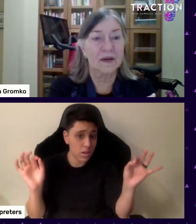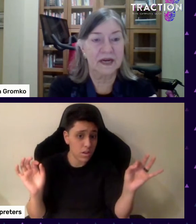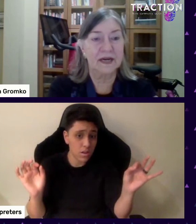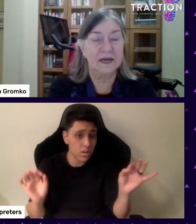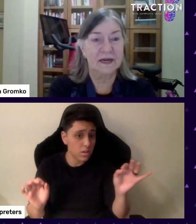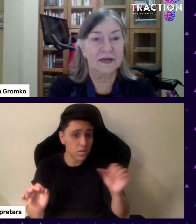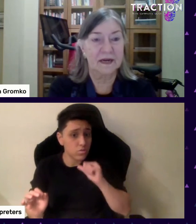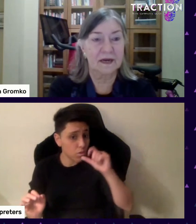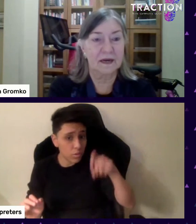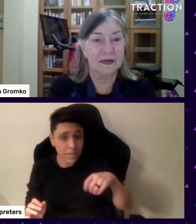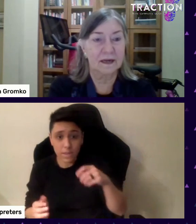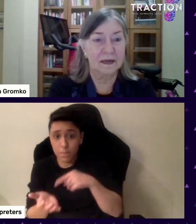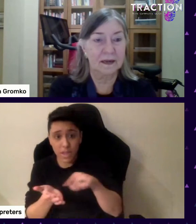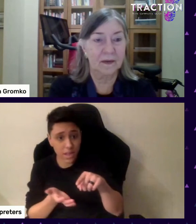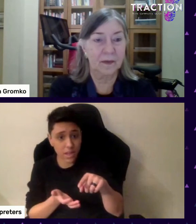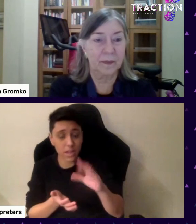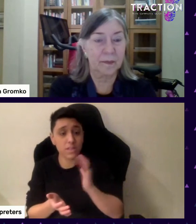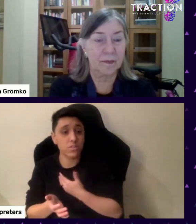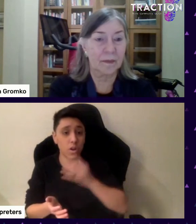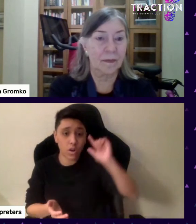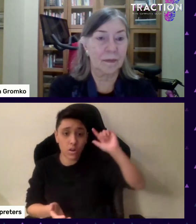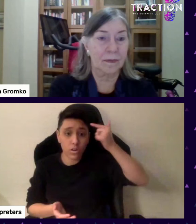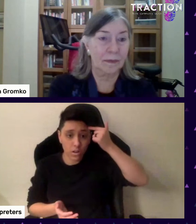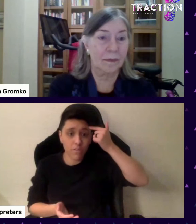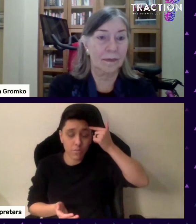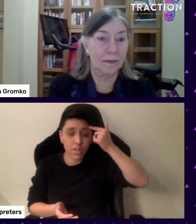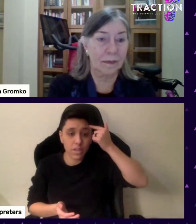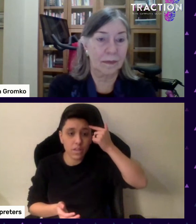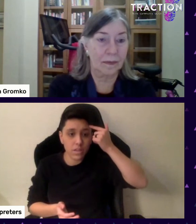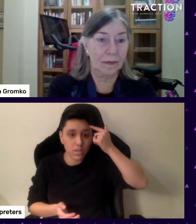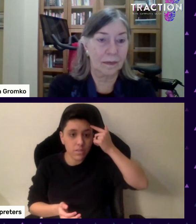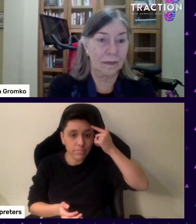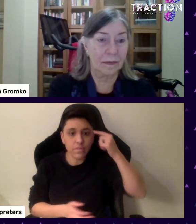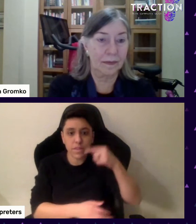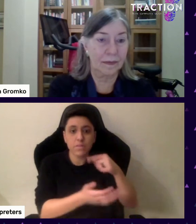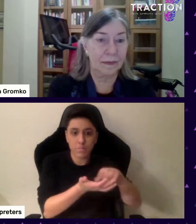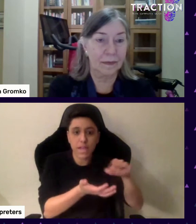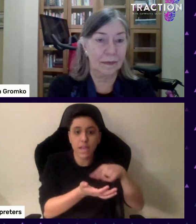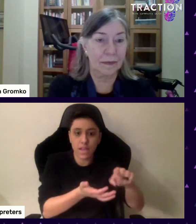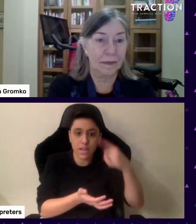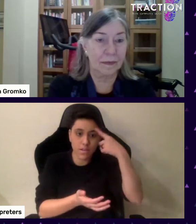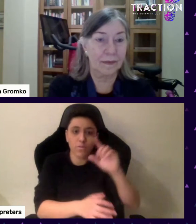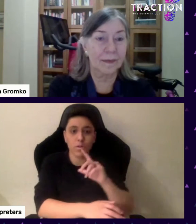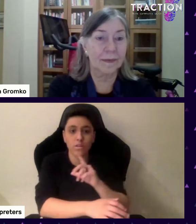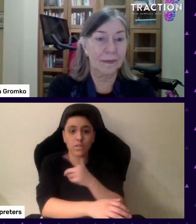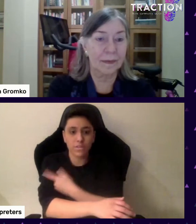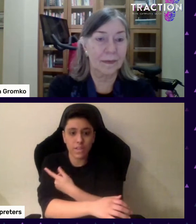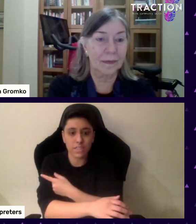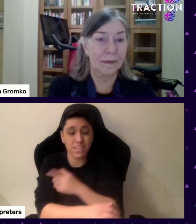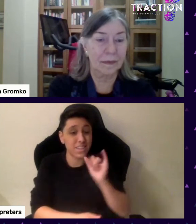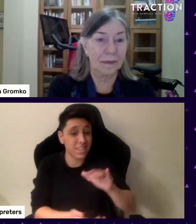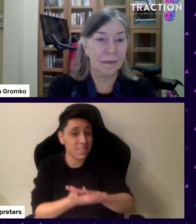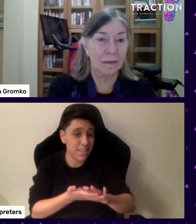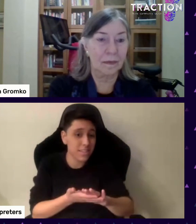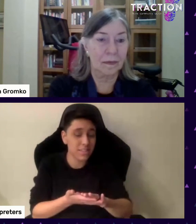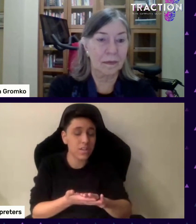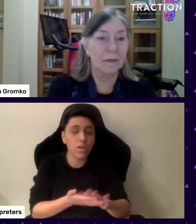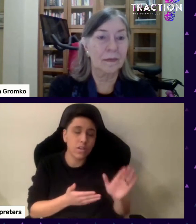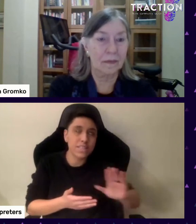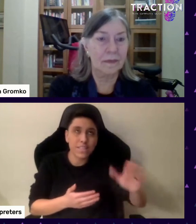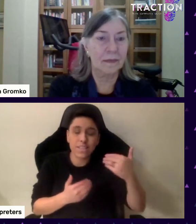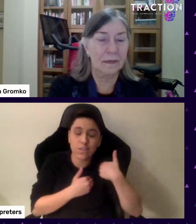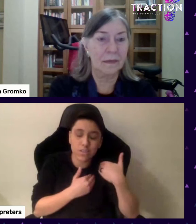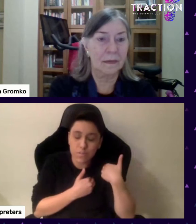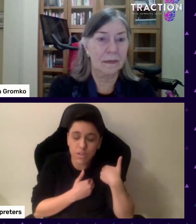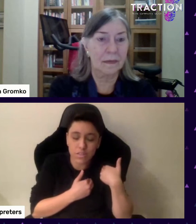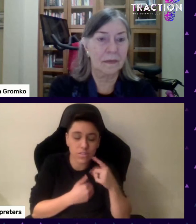it. Right. Our government is absorbing most of that cost, I believe, which is very generous. I mean, well, it's their responsibility really,